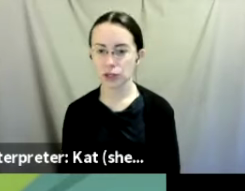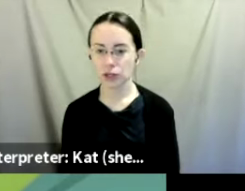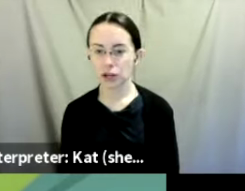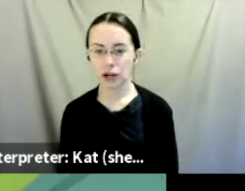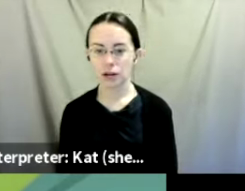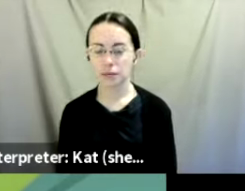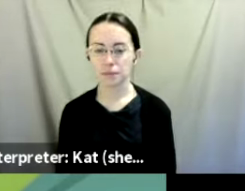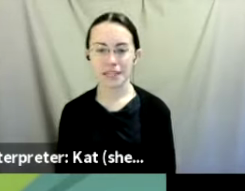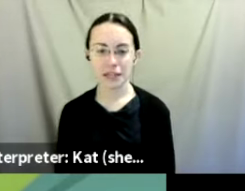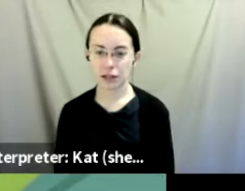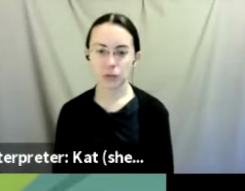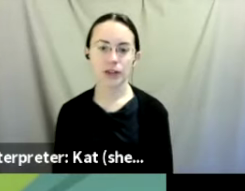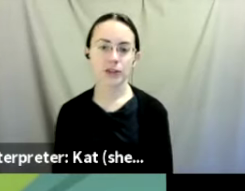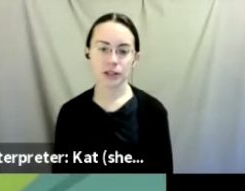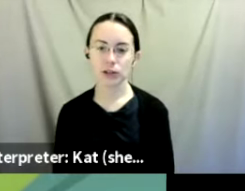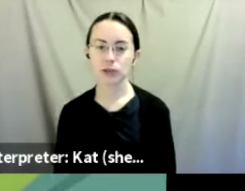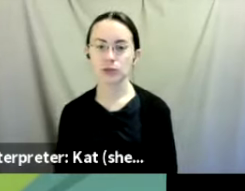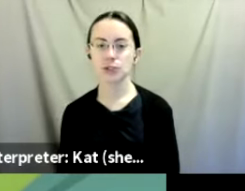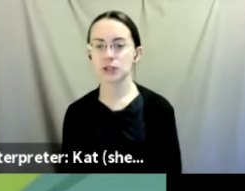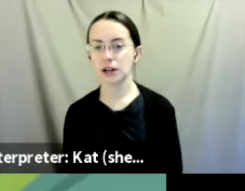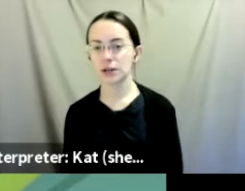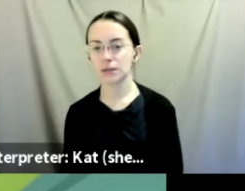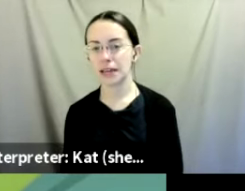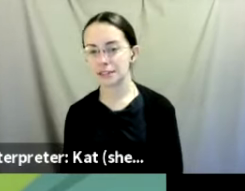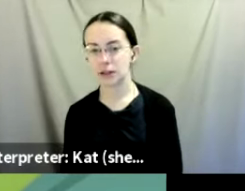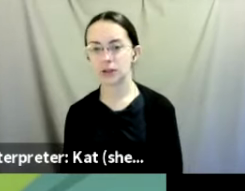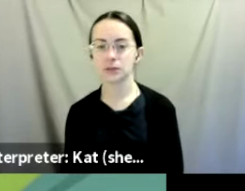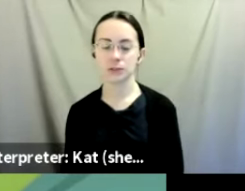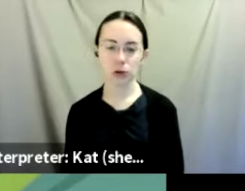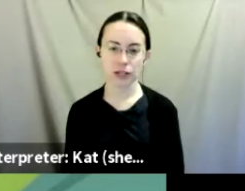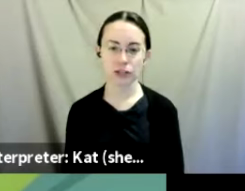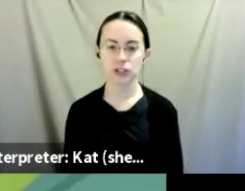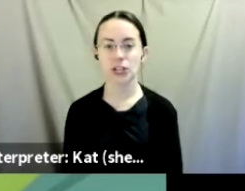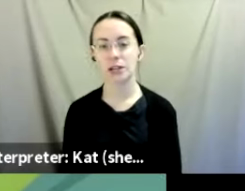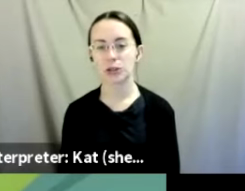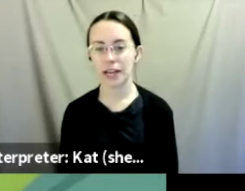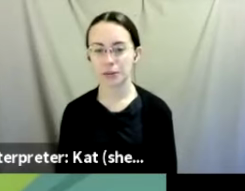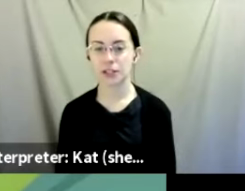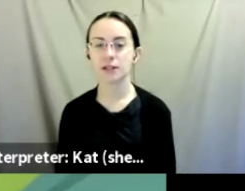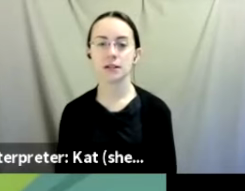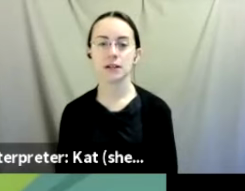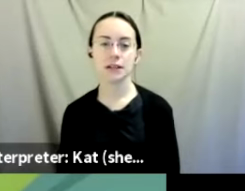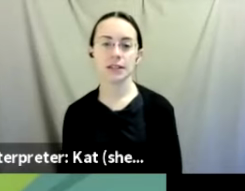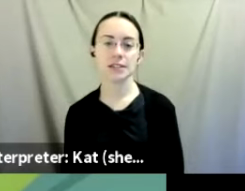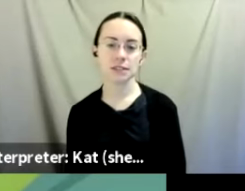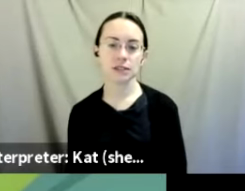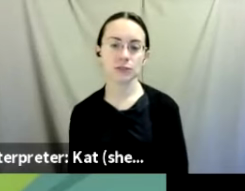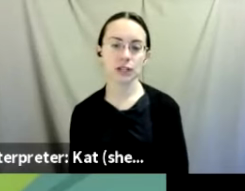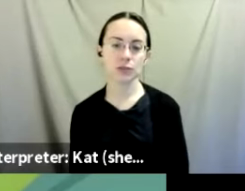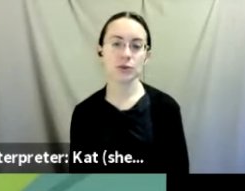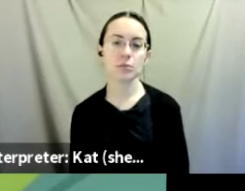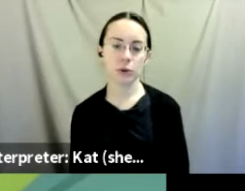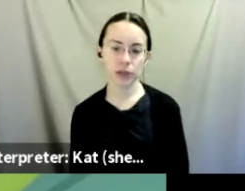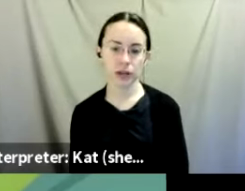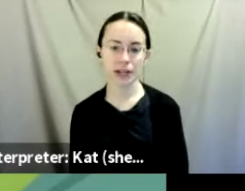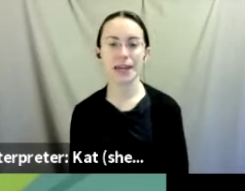videos, media, whether they include ASL, spoken English, and or captioning, they tested those